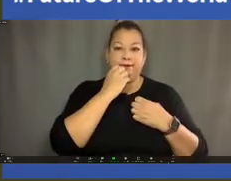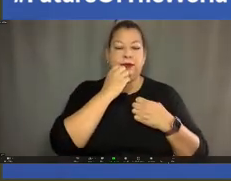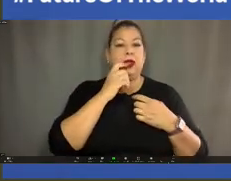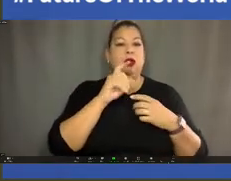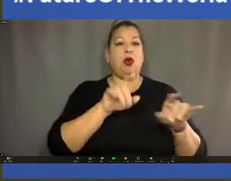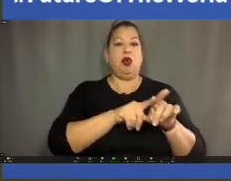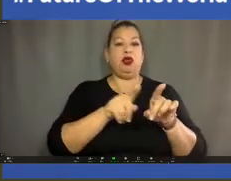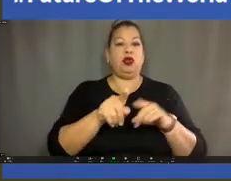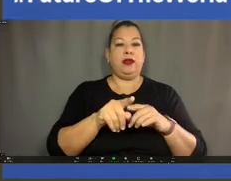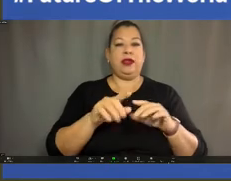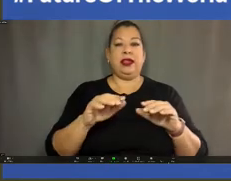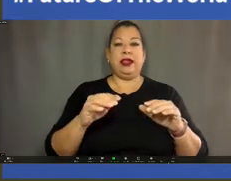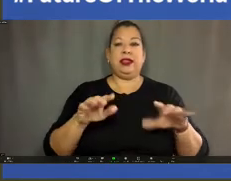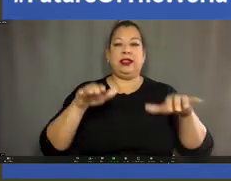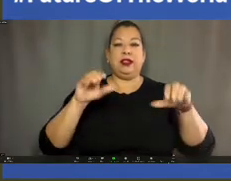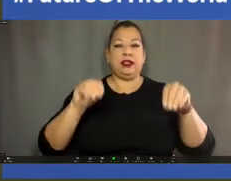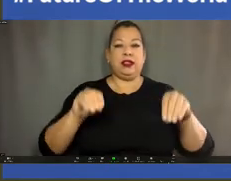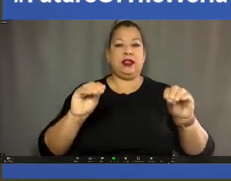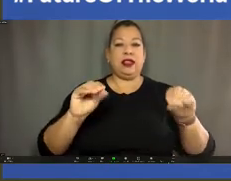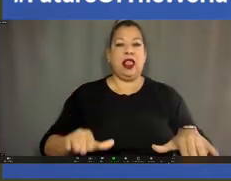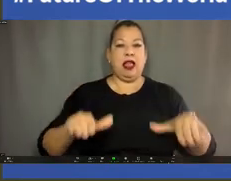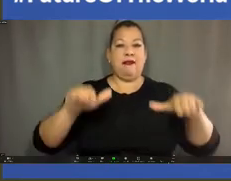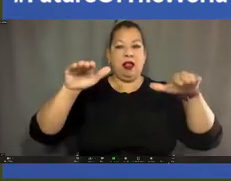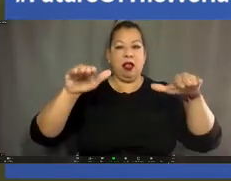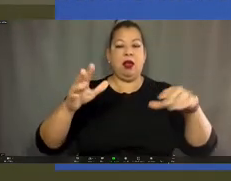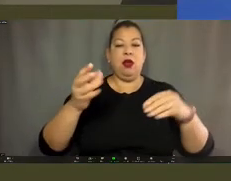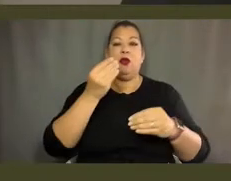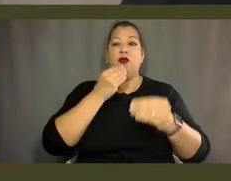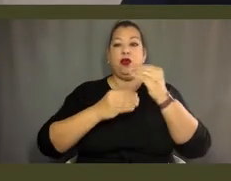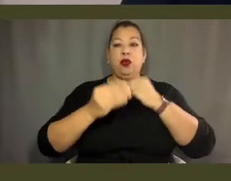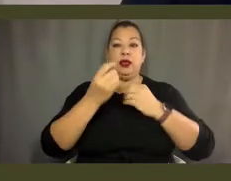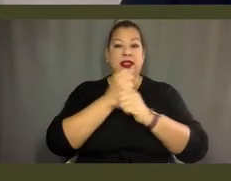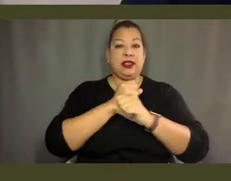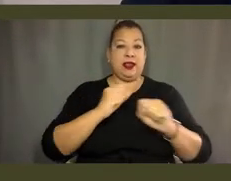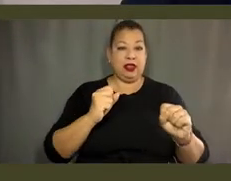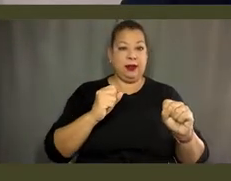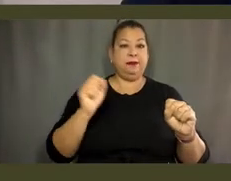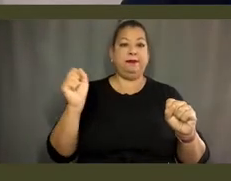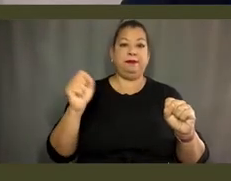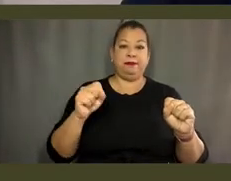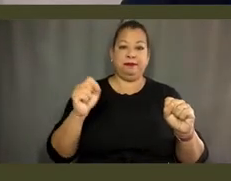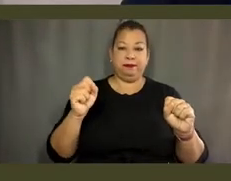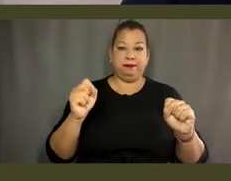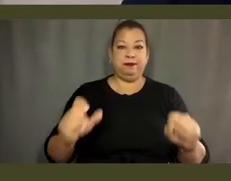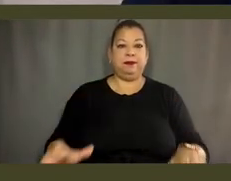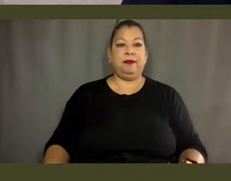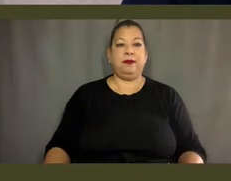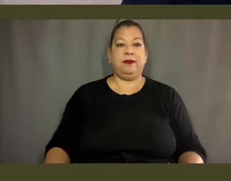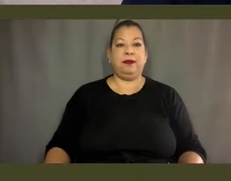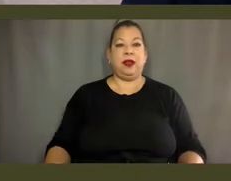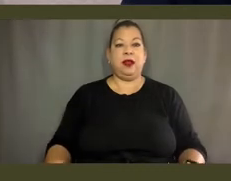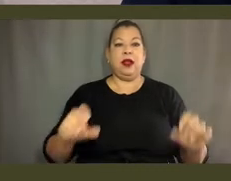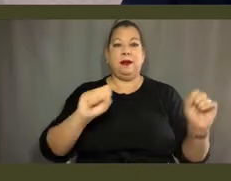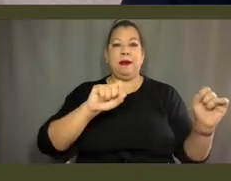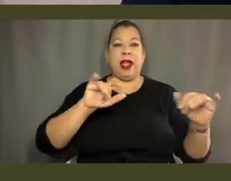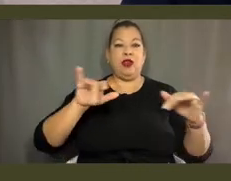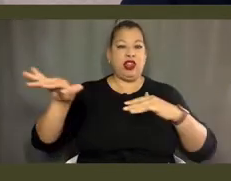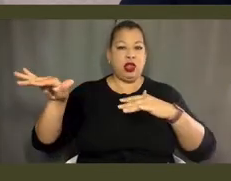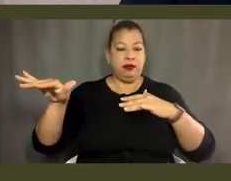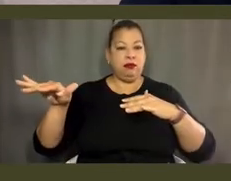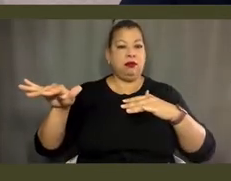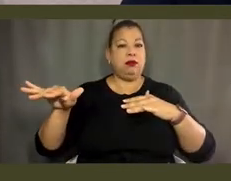rise, food safety, that's interesting, something we're touching on in one of our panels. Migration, yes, of course,